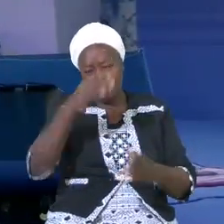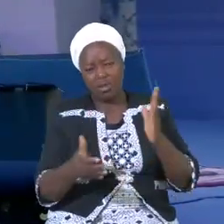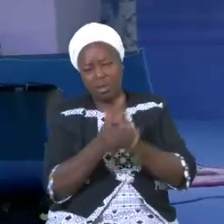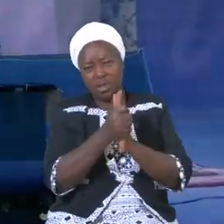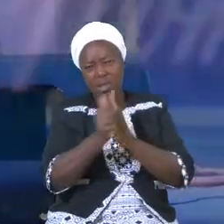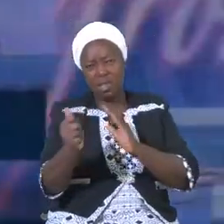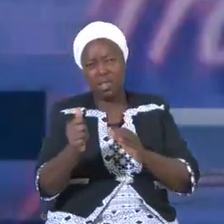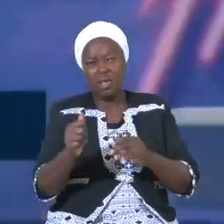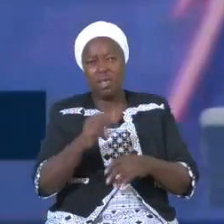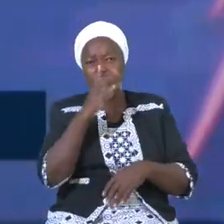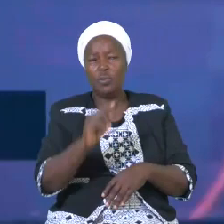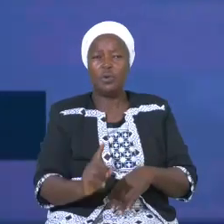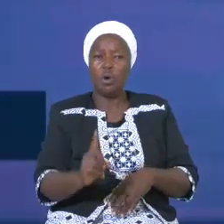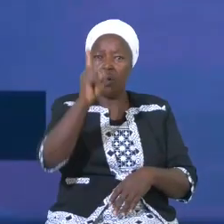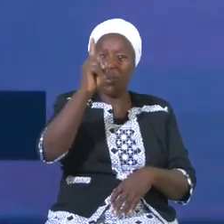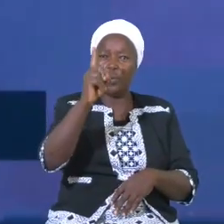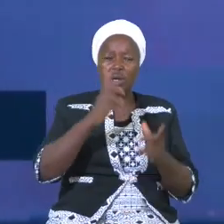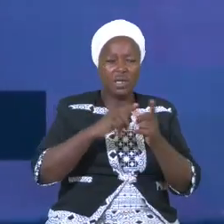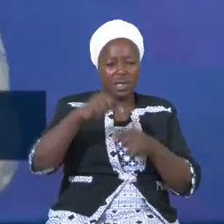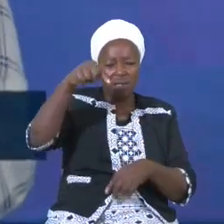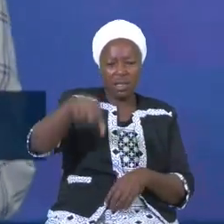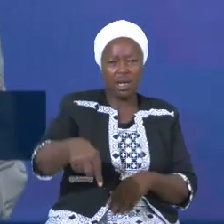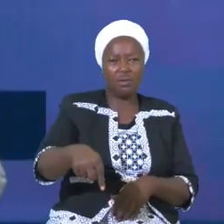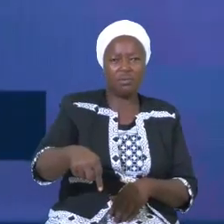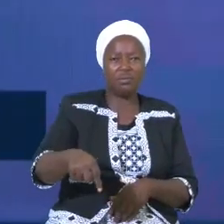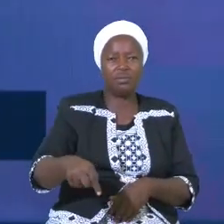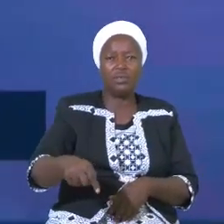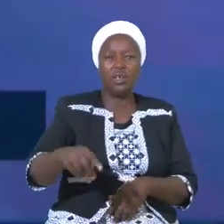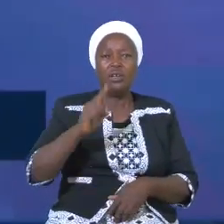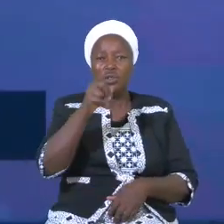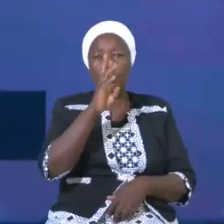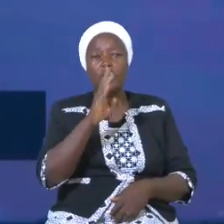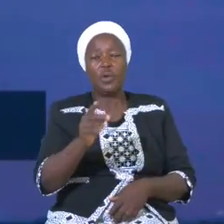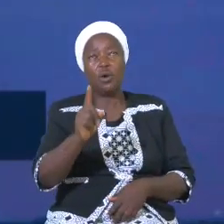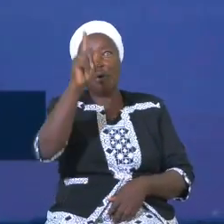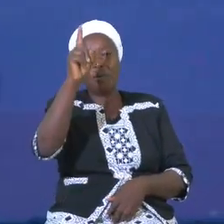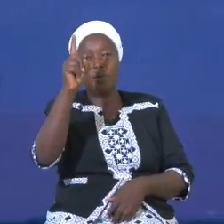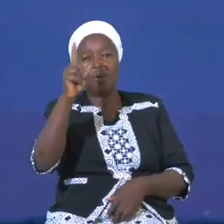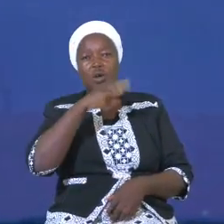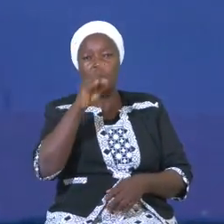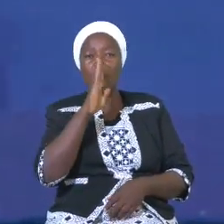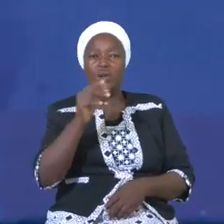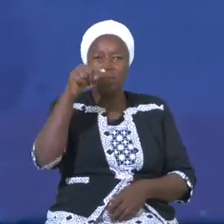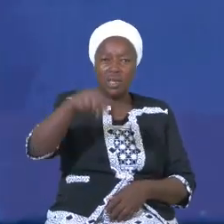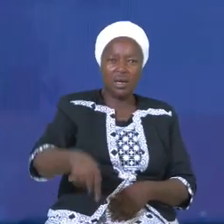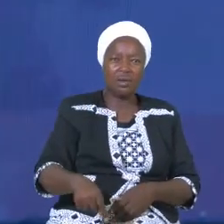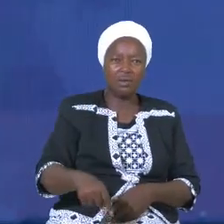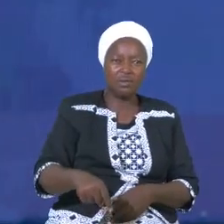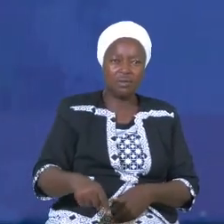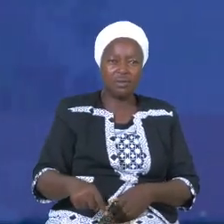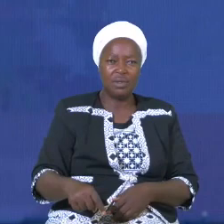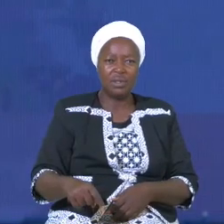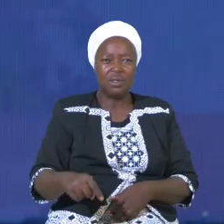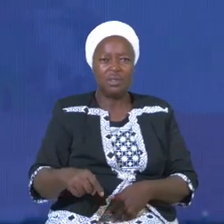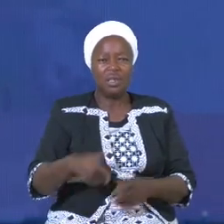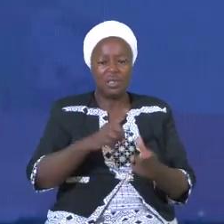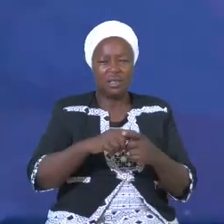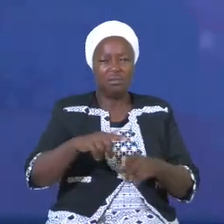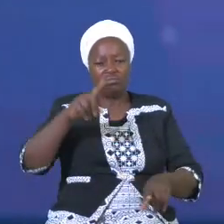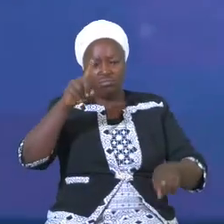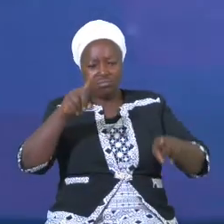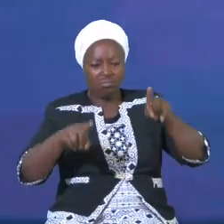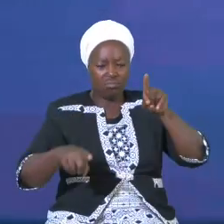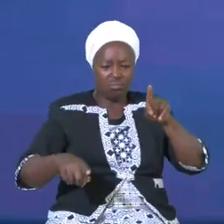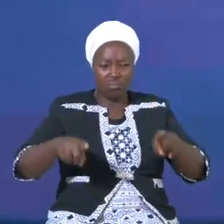up you'll be down you'll be up you'll be down you'll be undulating your